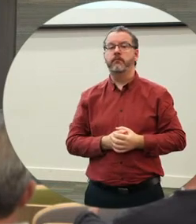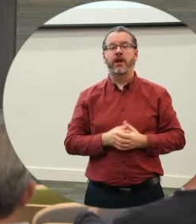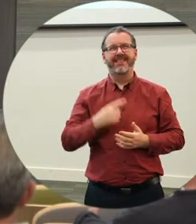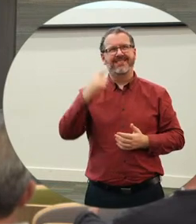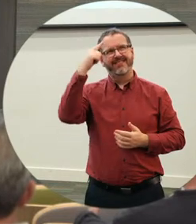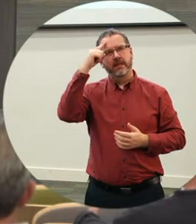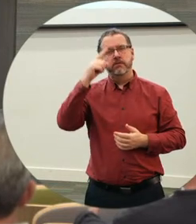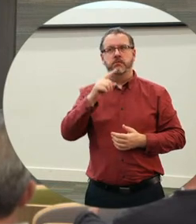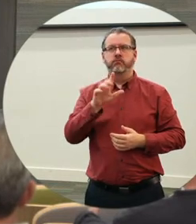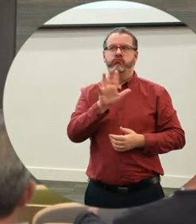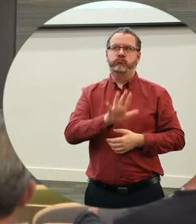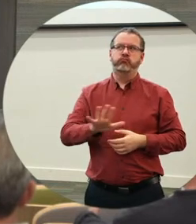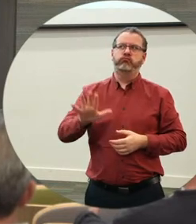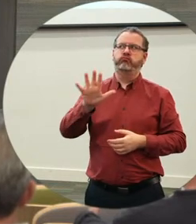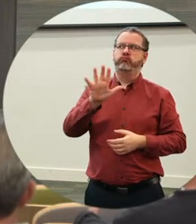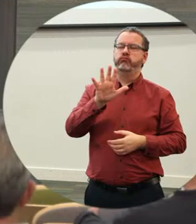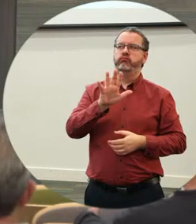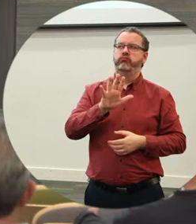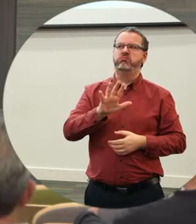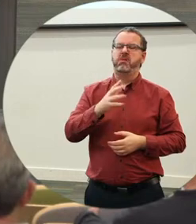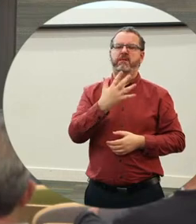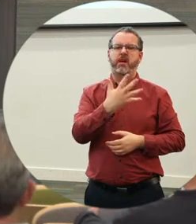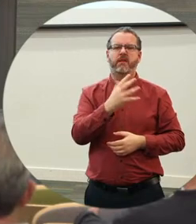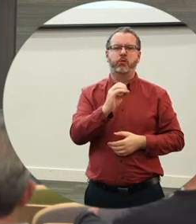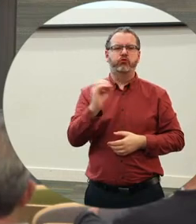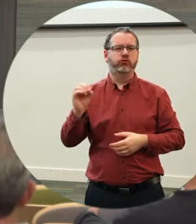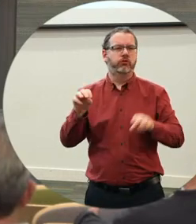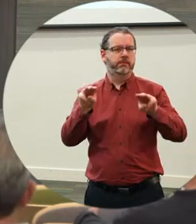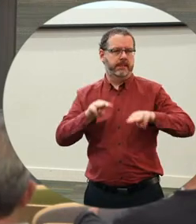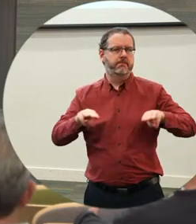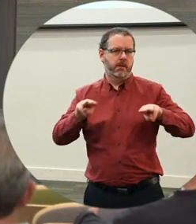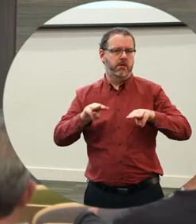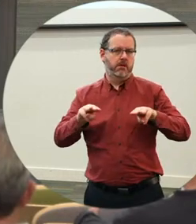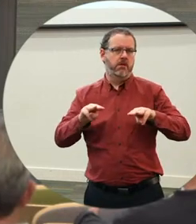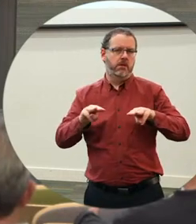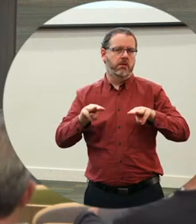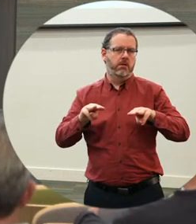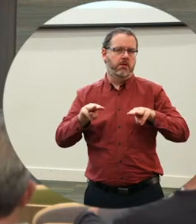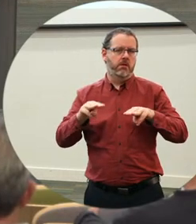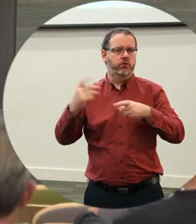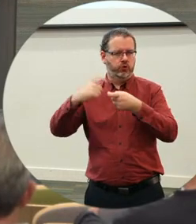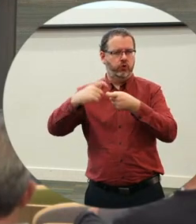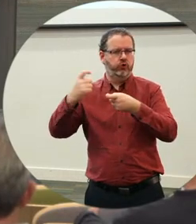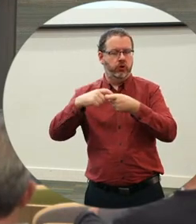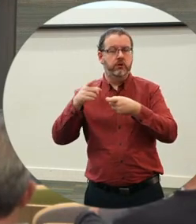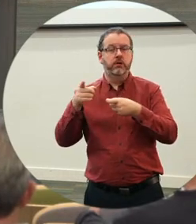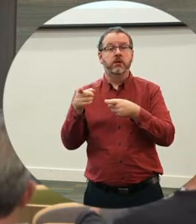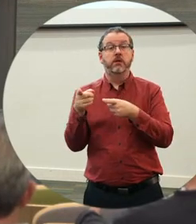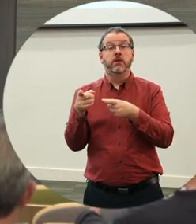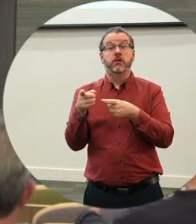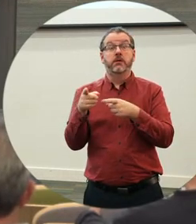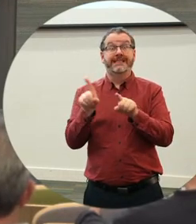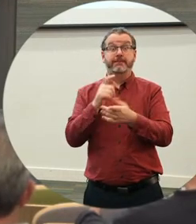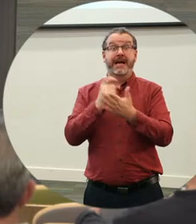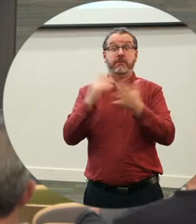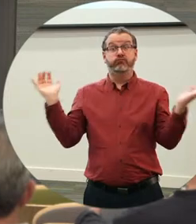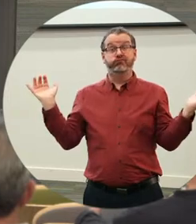I think probably about 500 ultimately. Now, they didn't all come in at